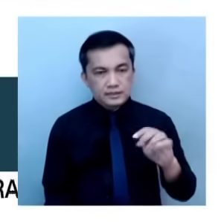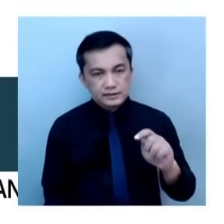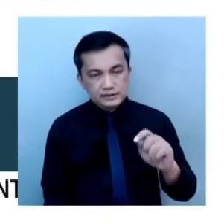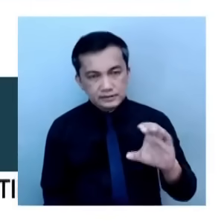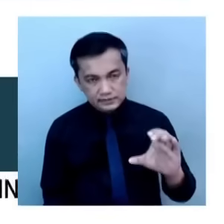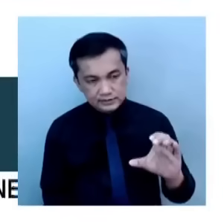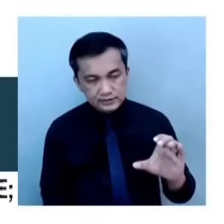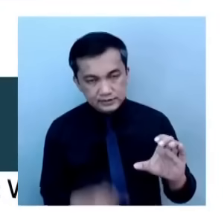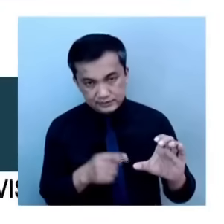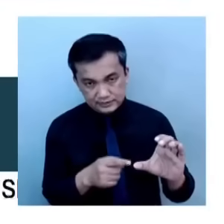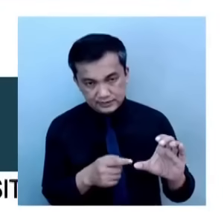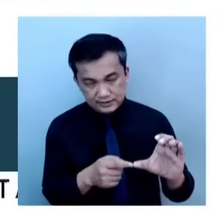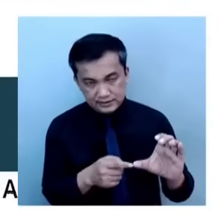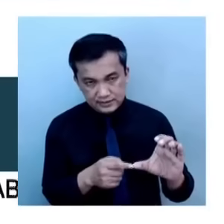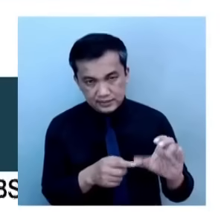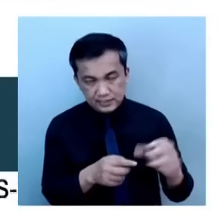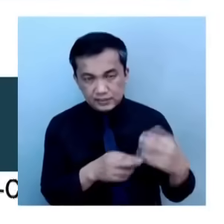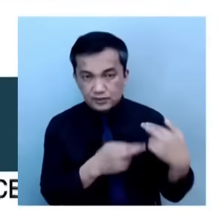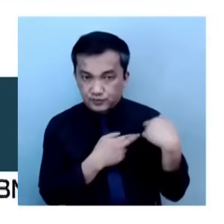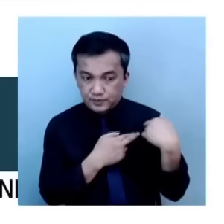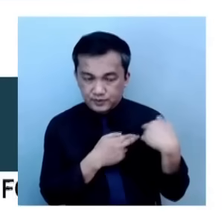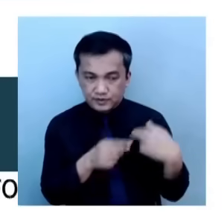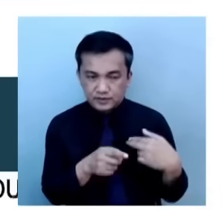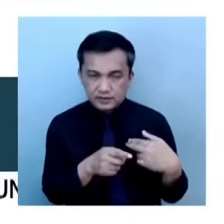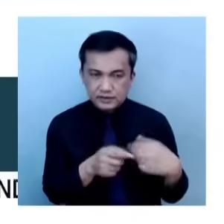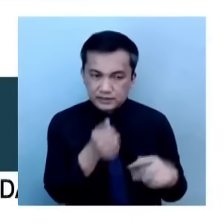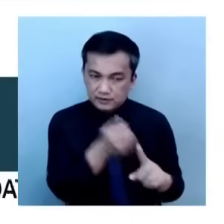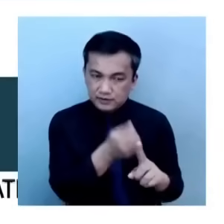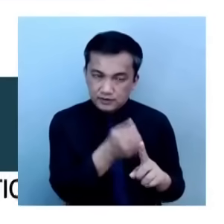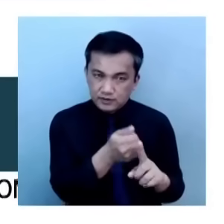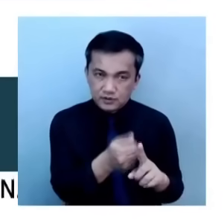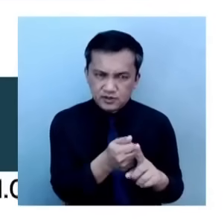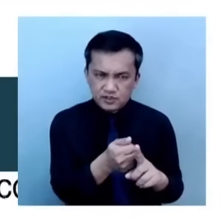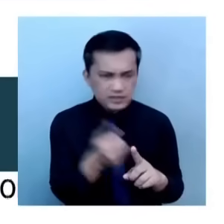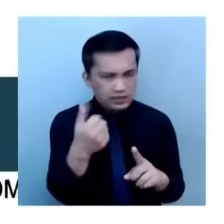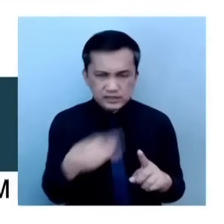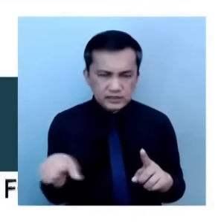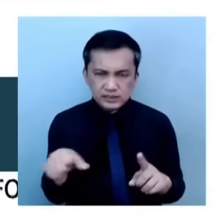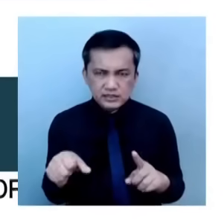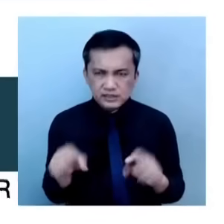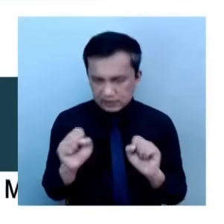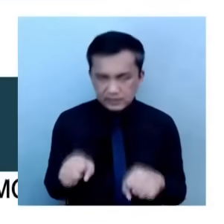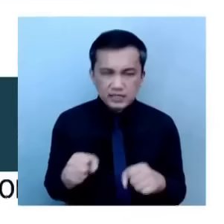by its mandate, can act motu proprio on any irregularity